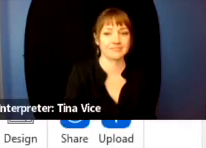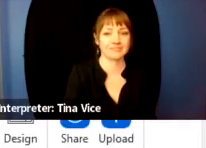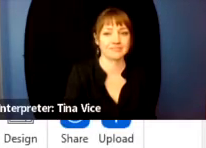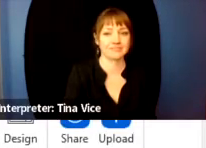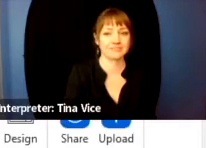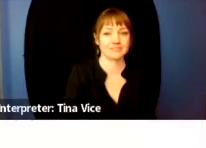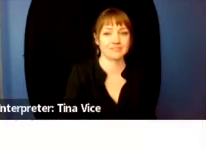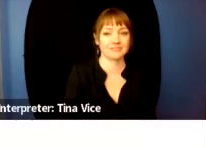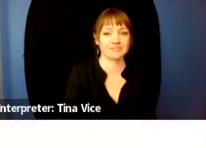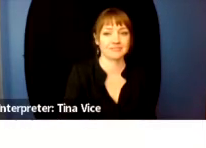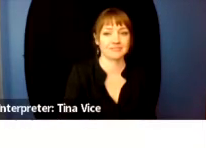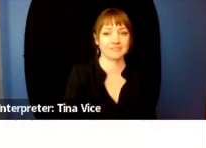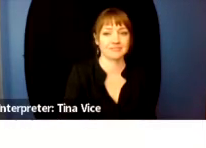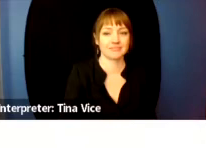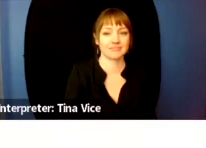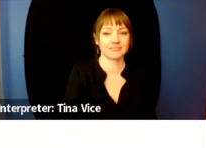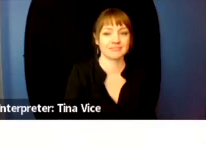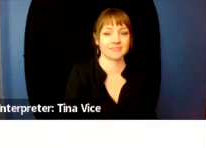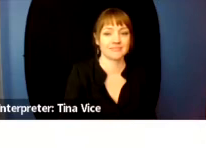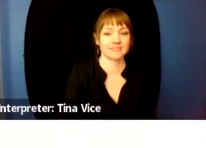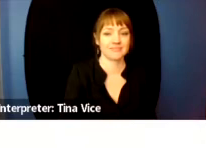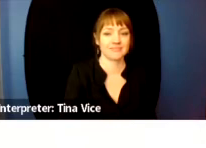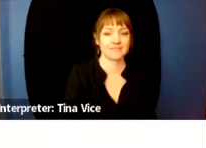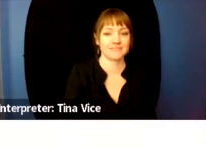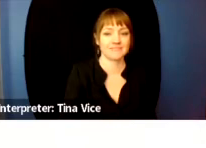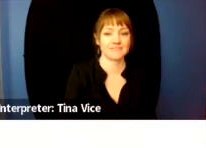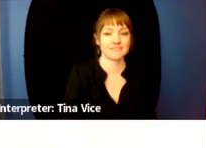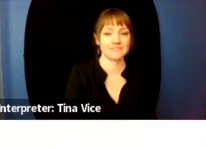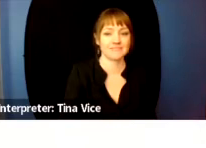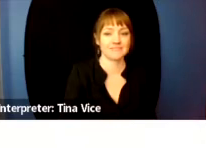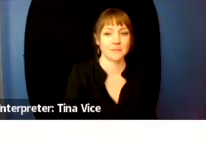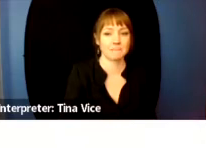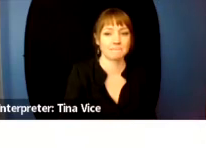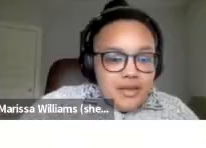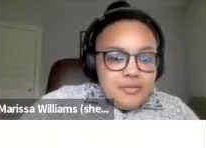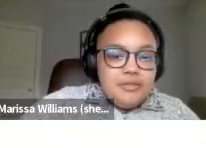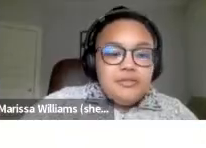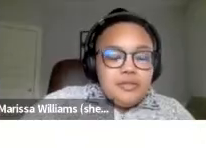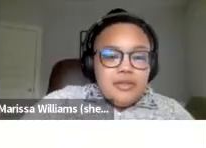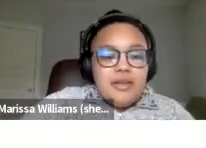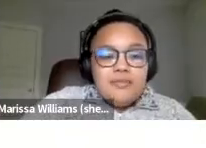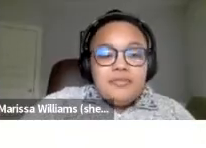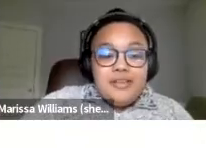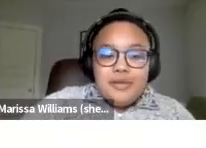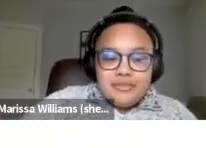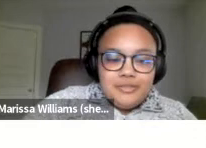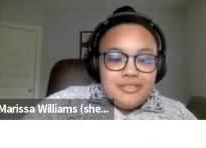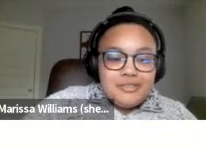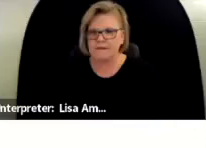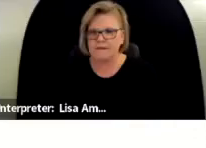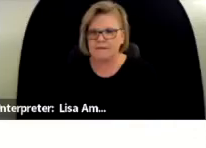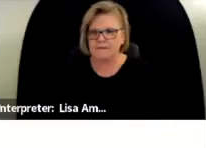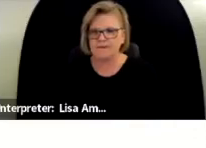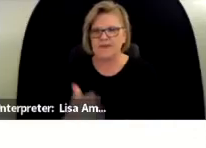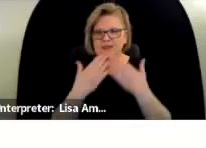Thank you so much. Marissa, you could go ahead and begin introducing our panelists. Yeah, absolutely. Thank you,